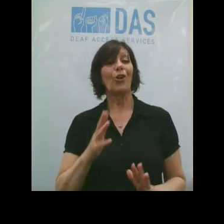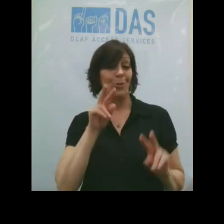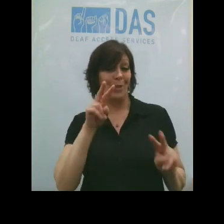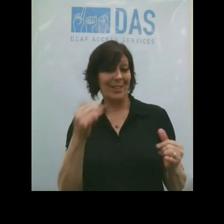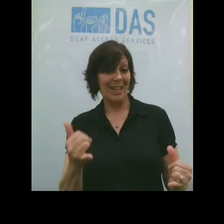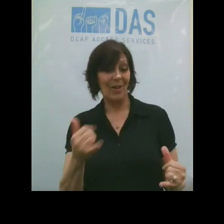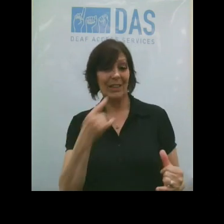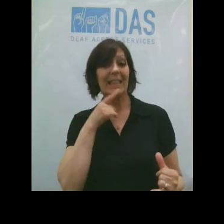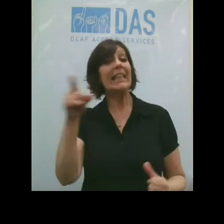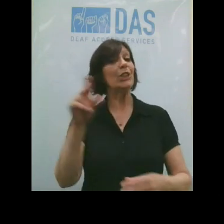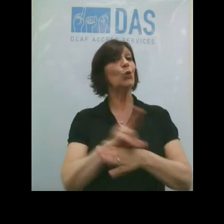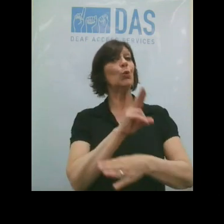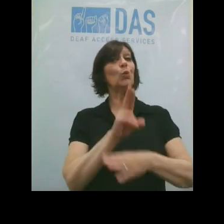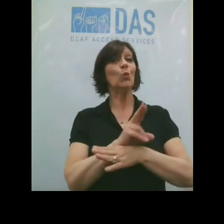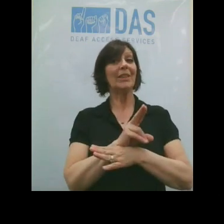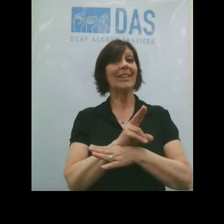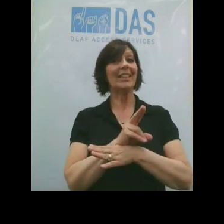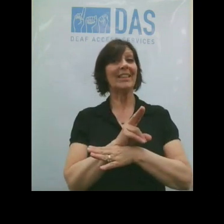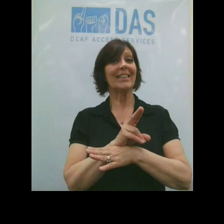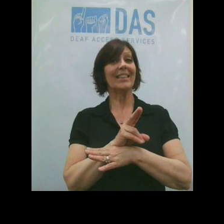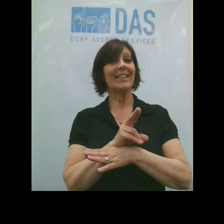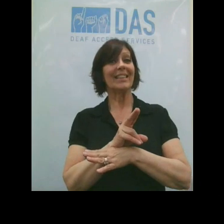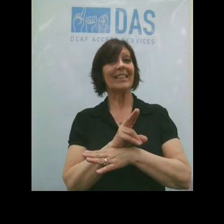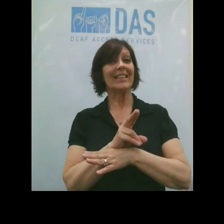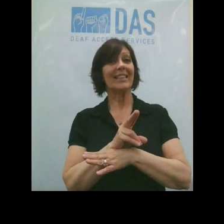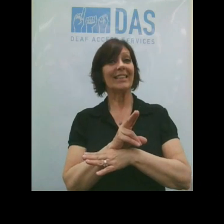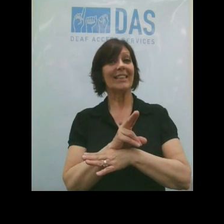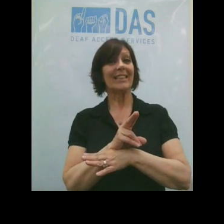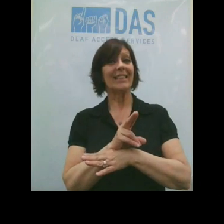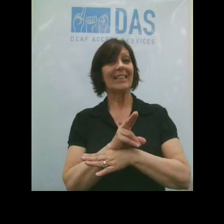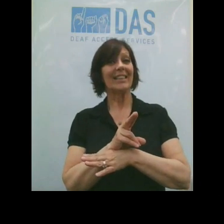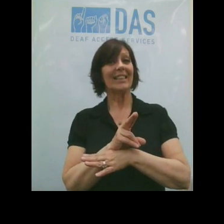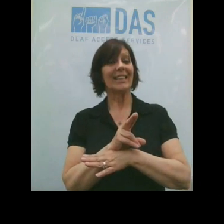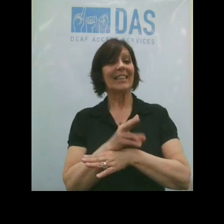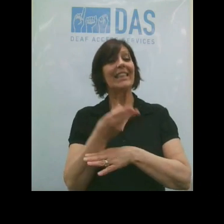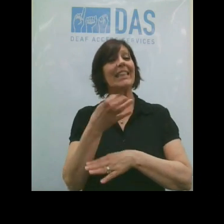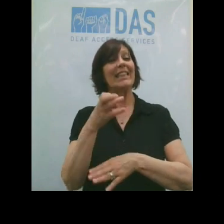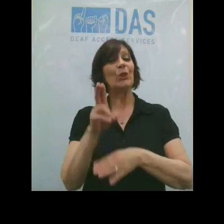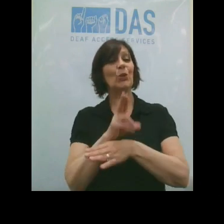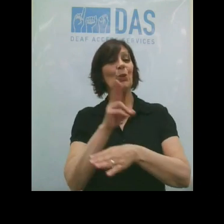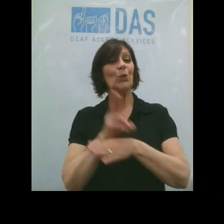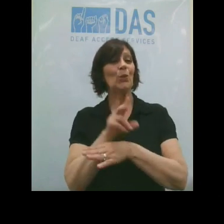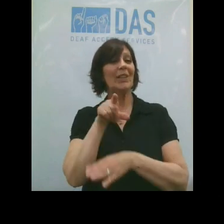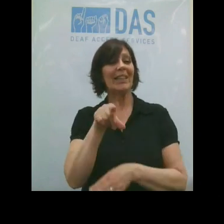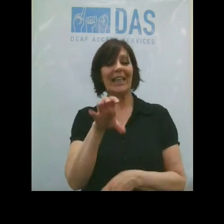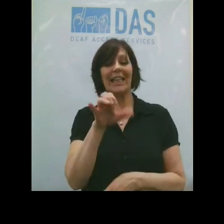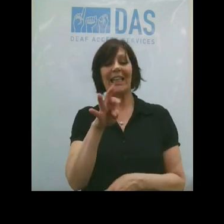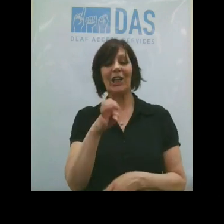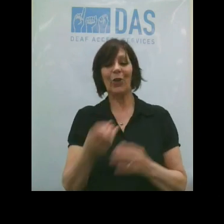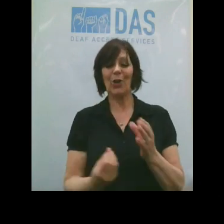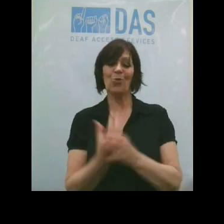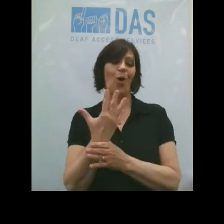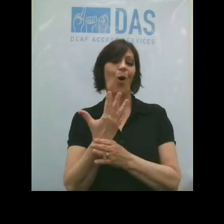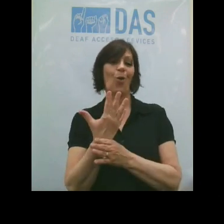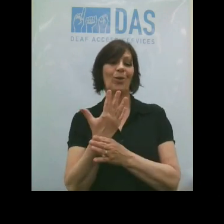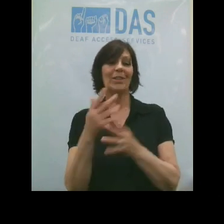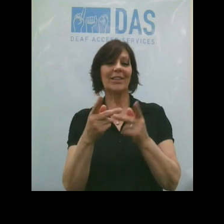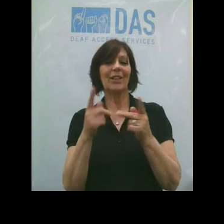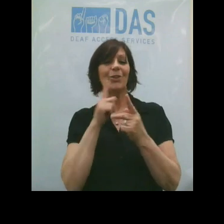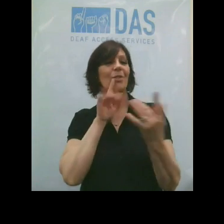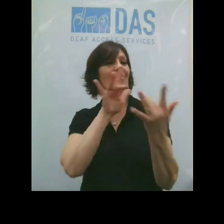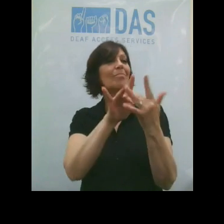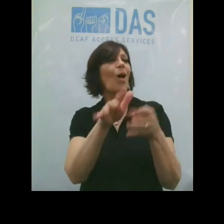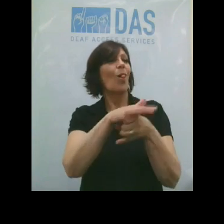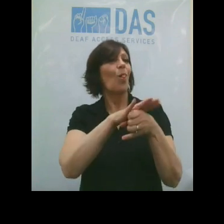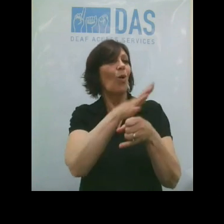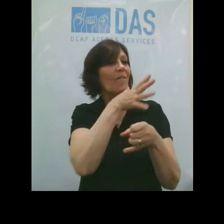now saying he's using, at least I said it's a male, I said he is using the Erie Grown site to get in contact with a local farm and